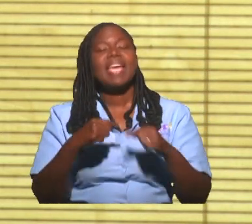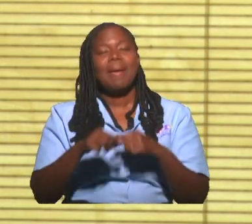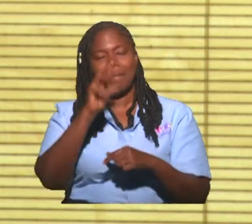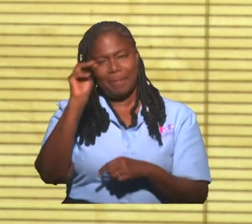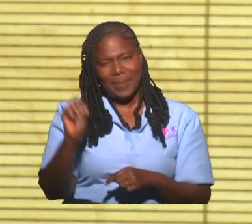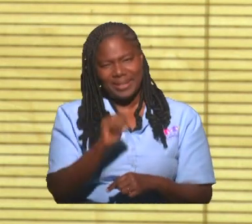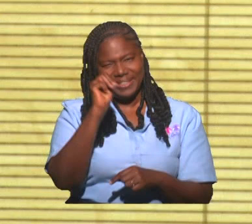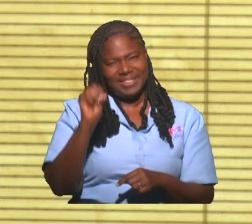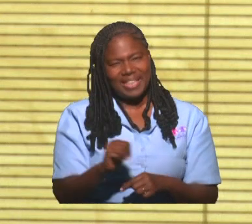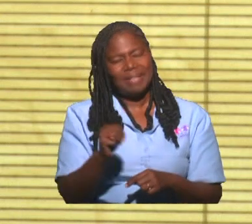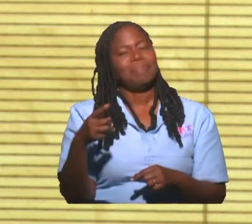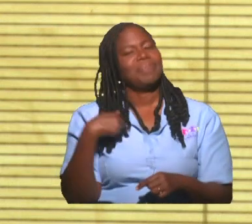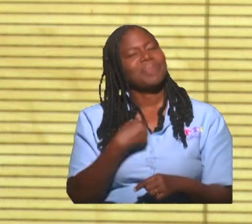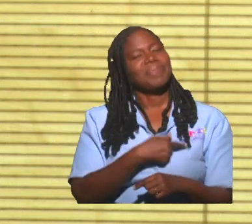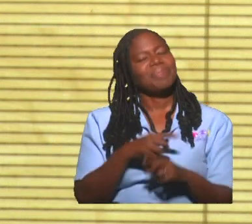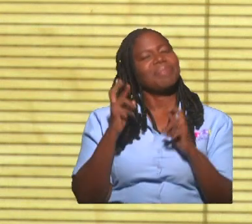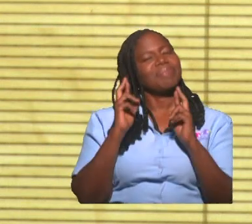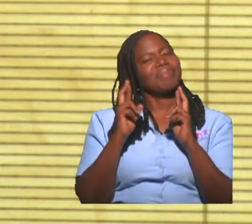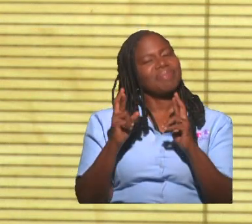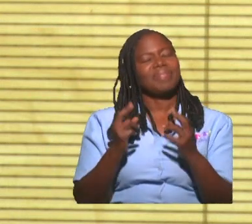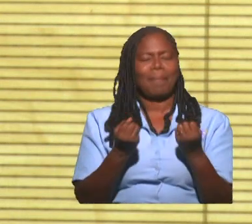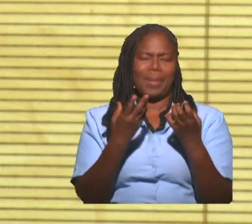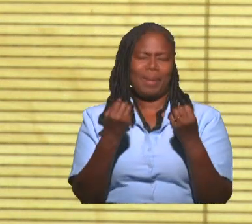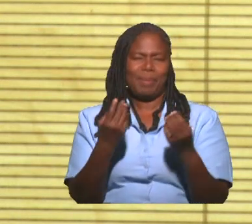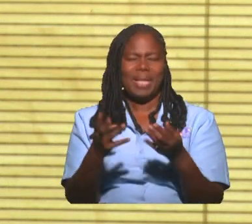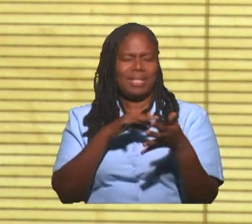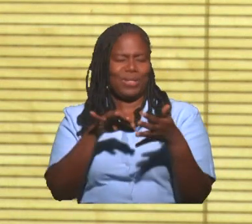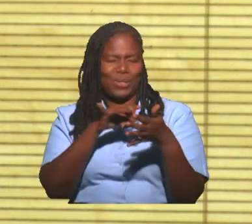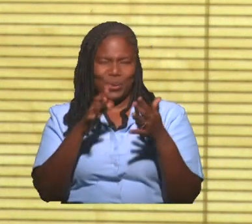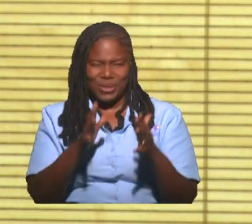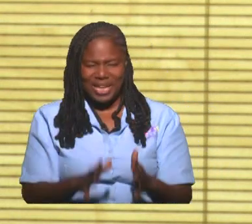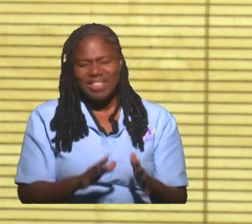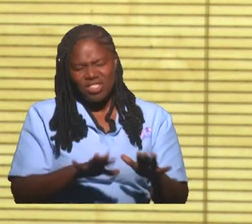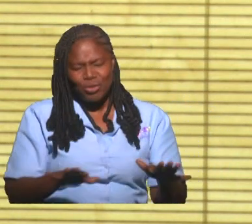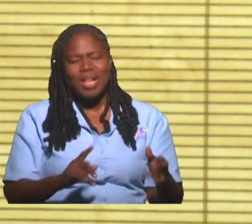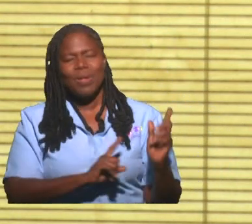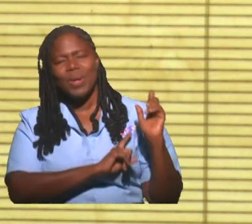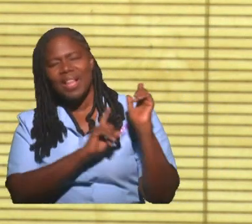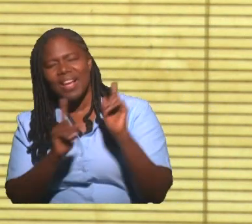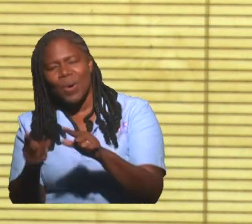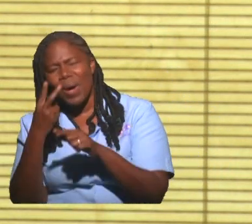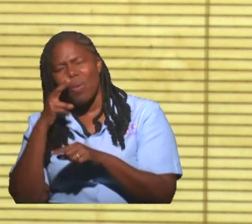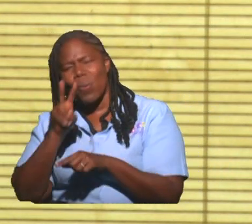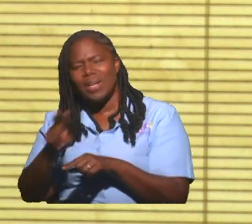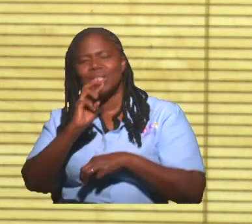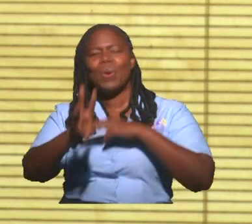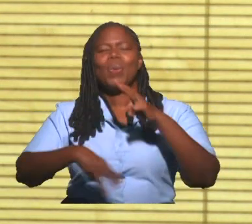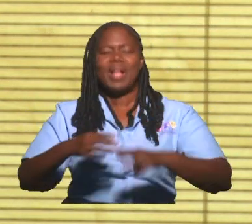expect a lot of school children and a lot of students to come and witness the World Cup game.